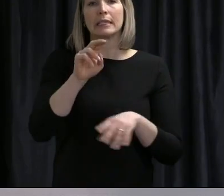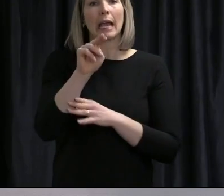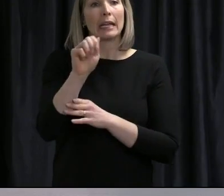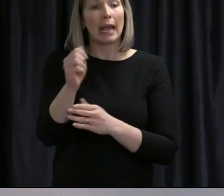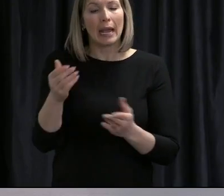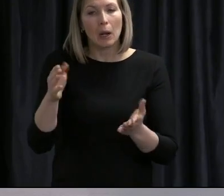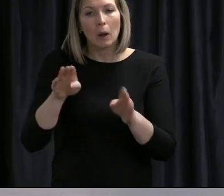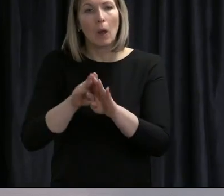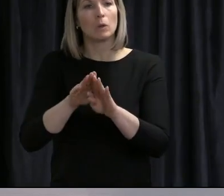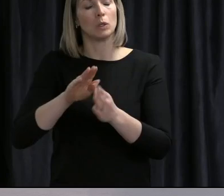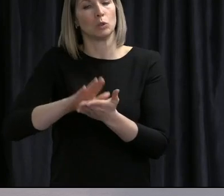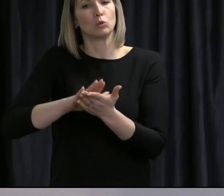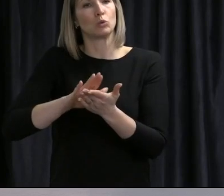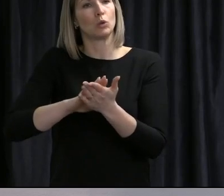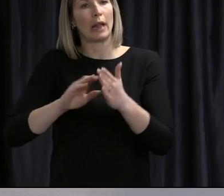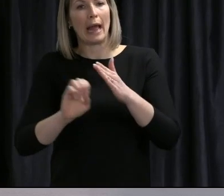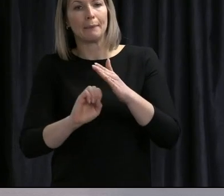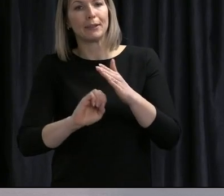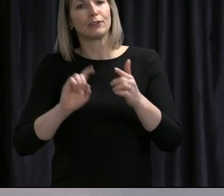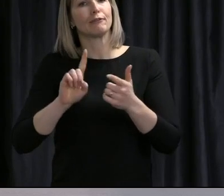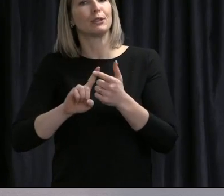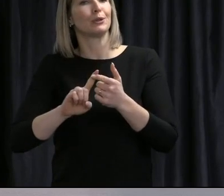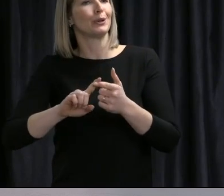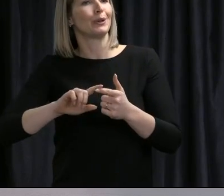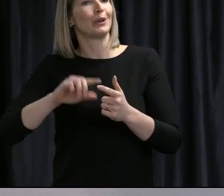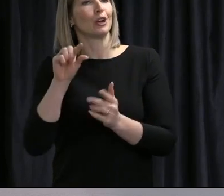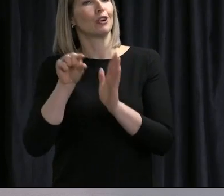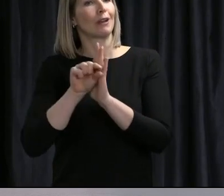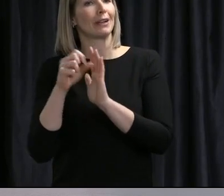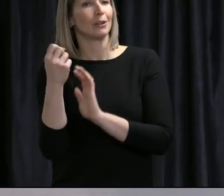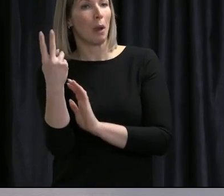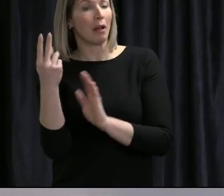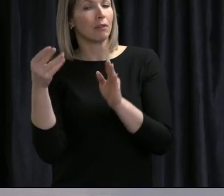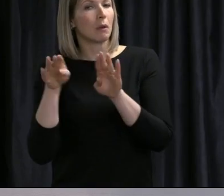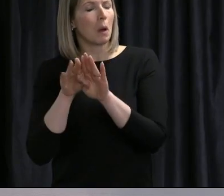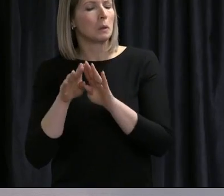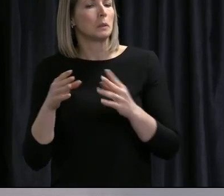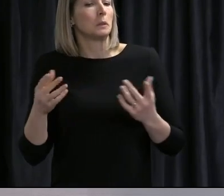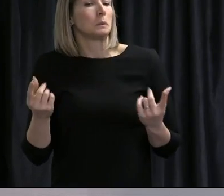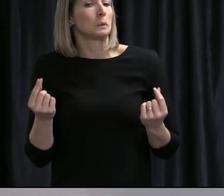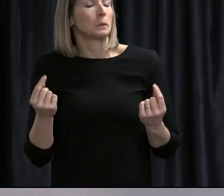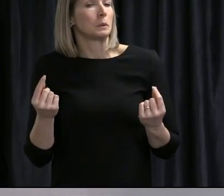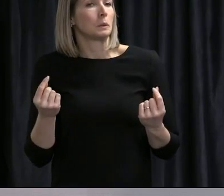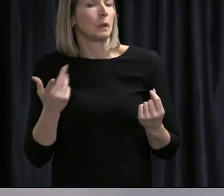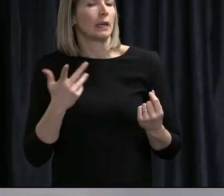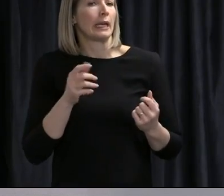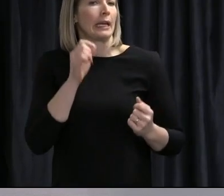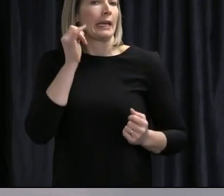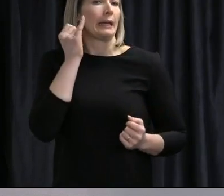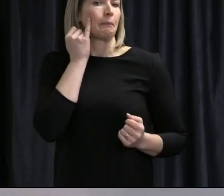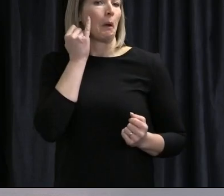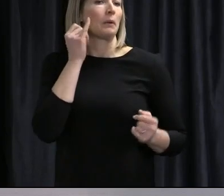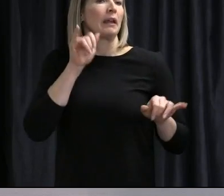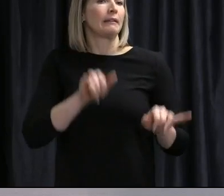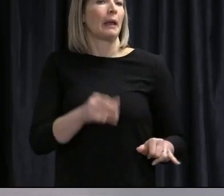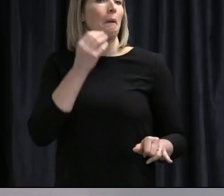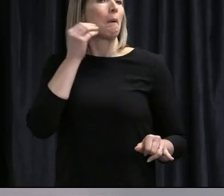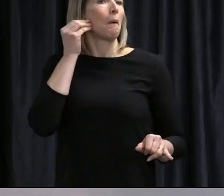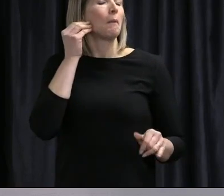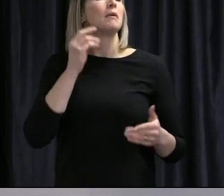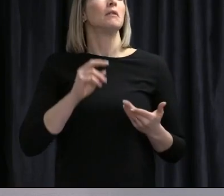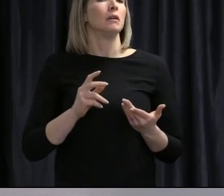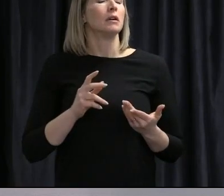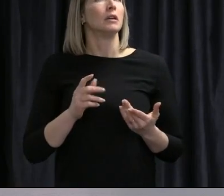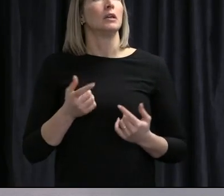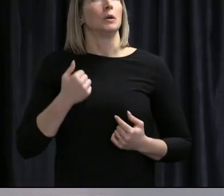on, is it would mean that some of those workers that provide essential services to Newfoundlanders and Labradorians. But